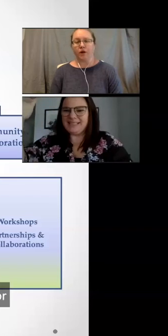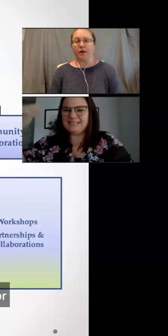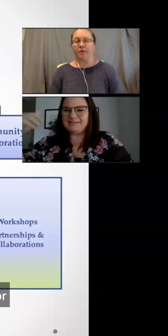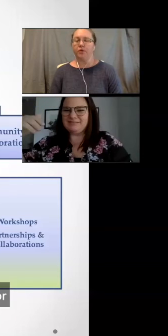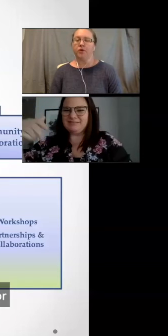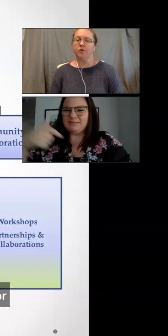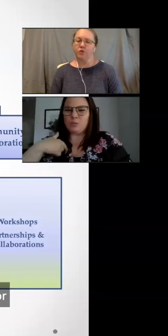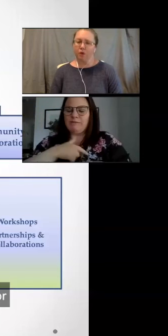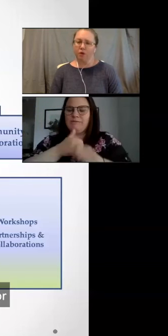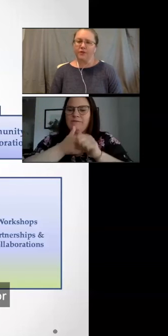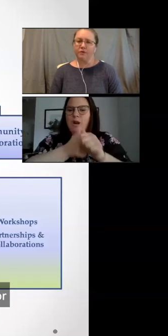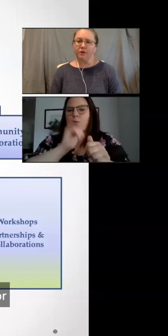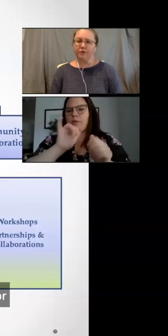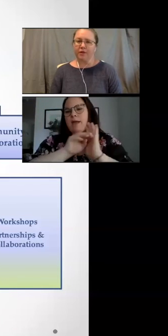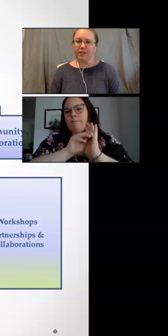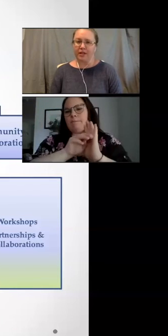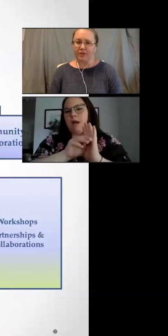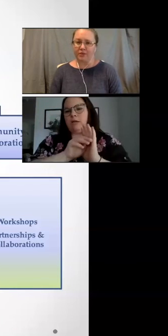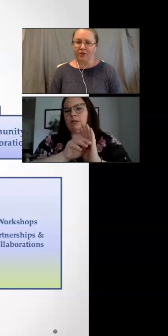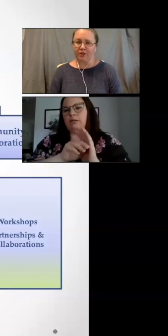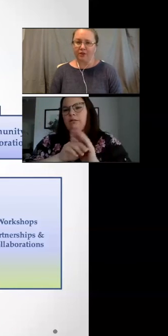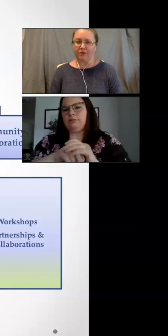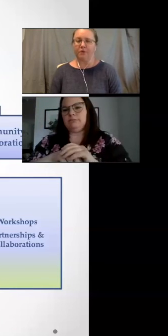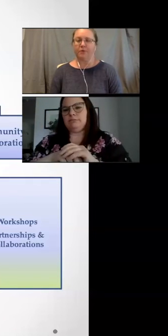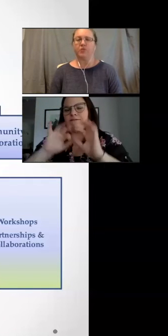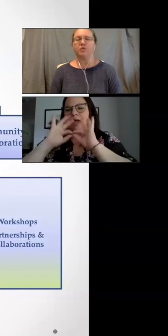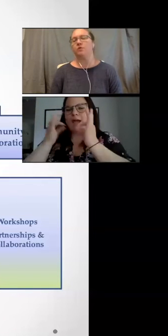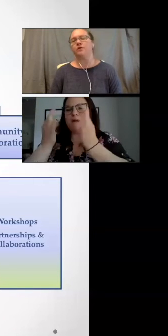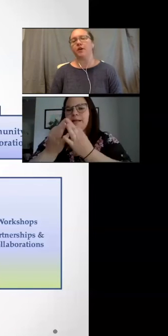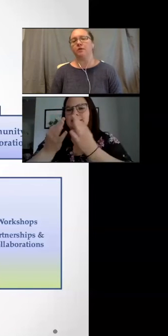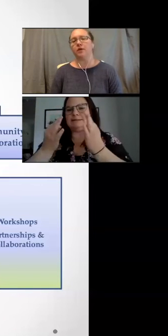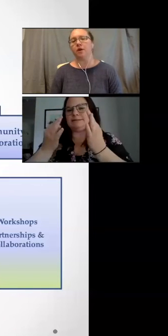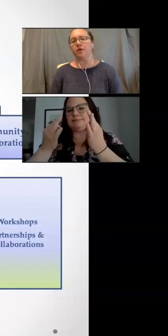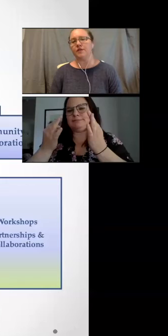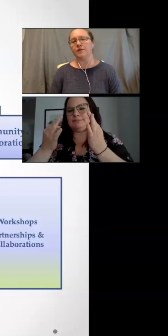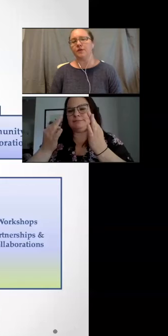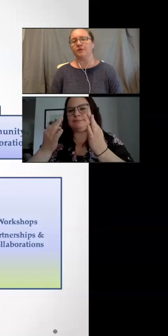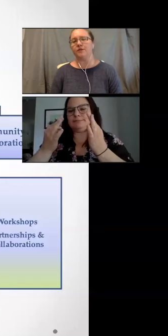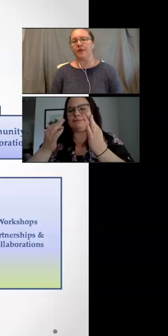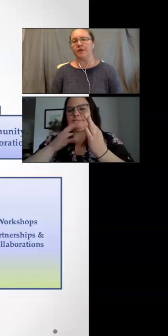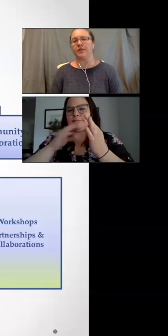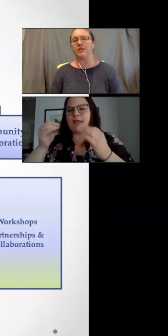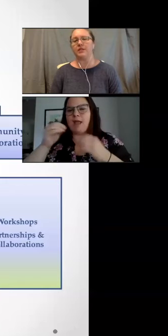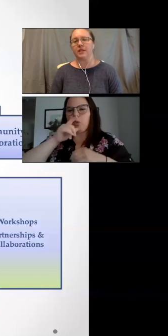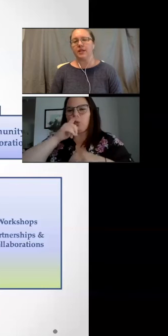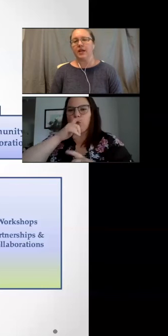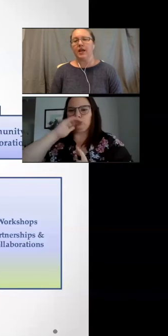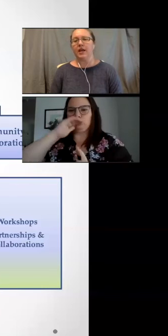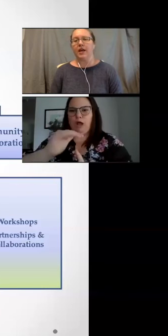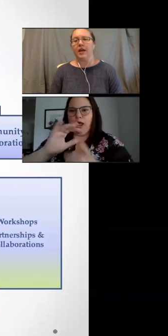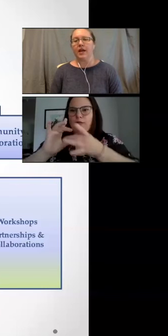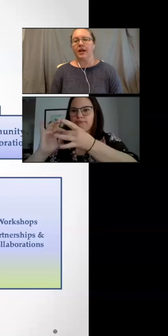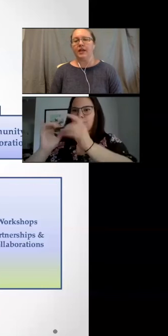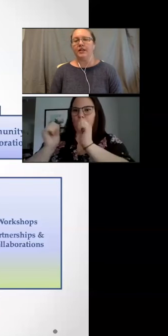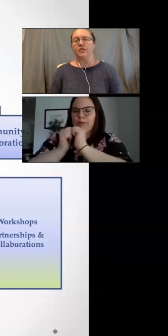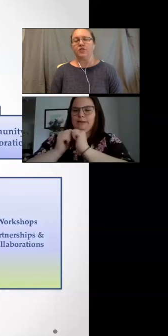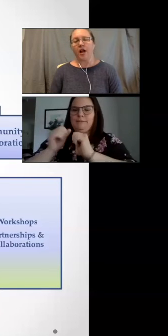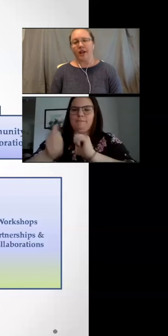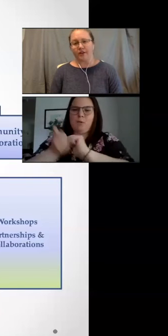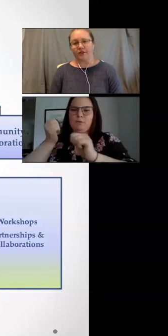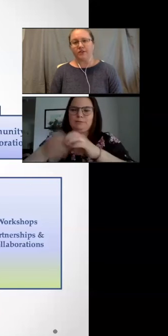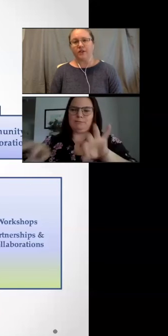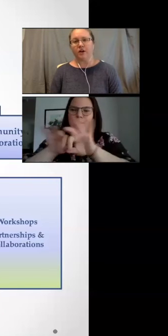also do all of this work from attachment theories. We want to make sure that we're following models where families and